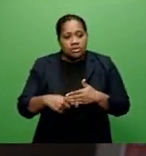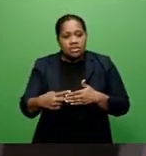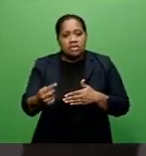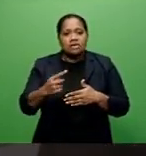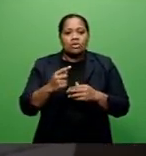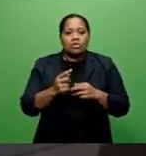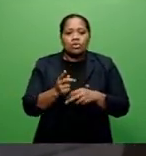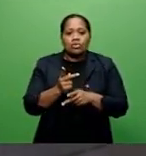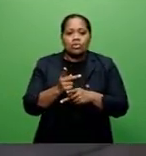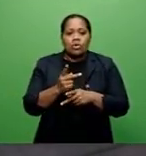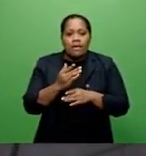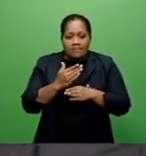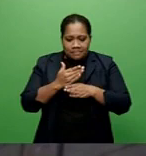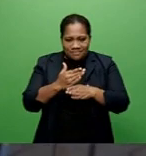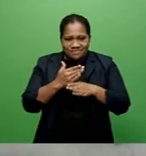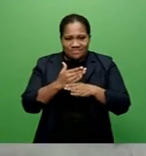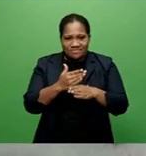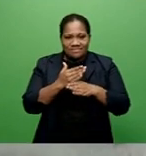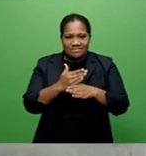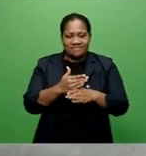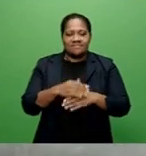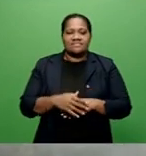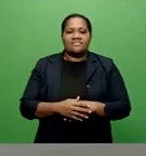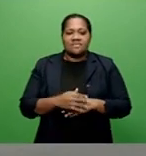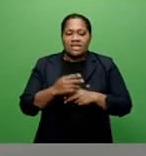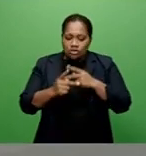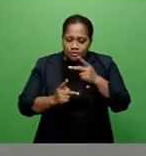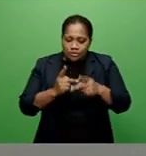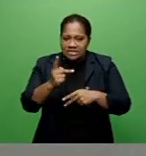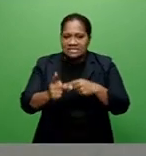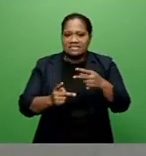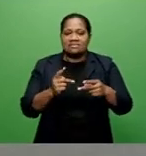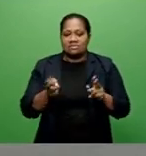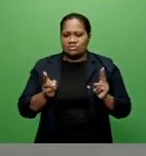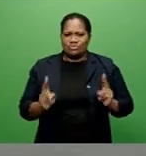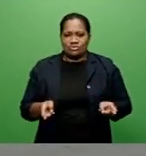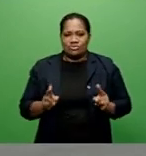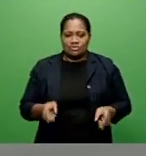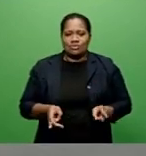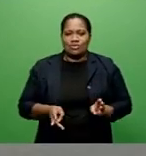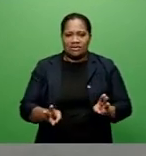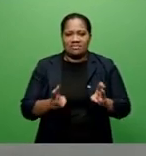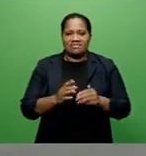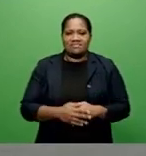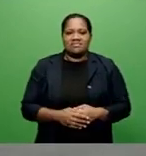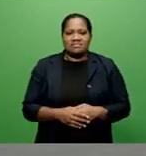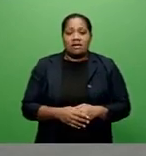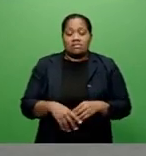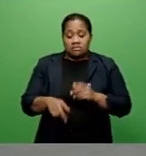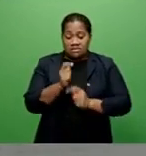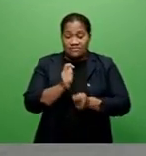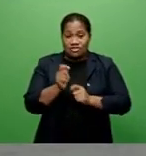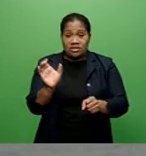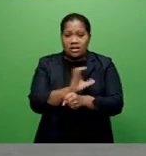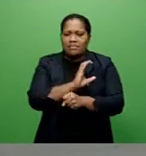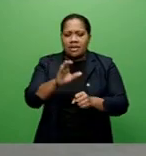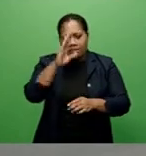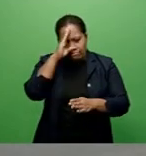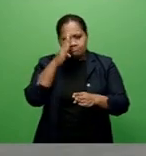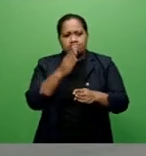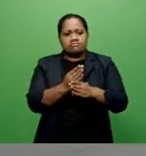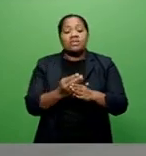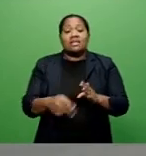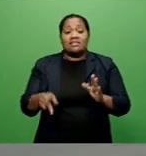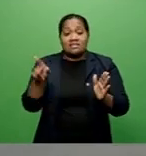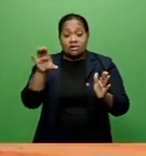process at our normal rate. The fishing company remains hopeful that the price of fish will